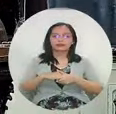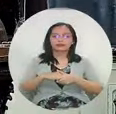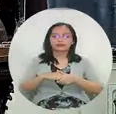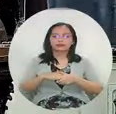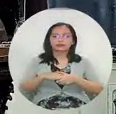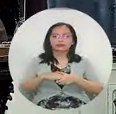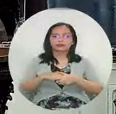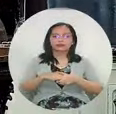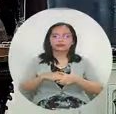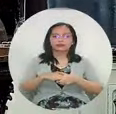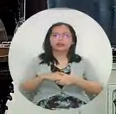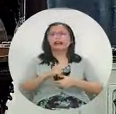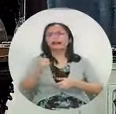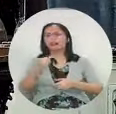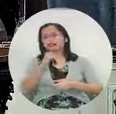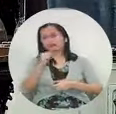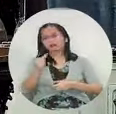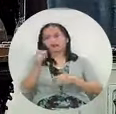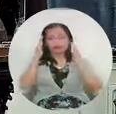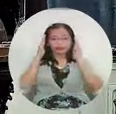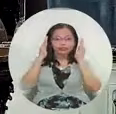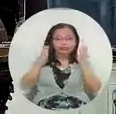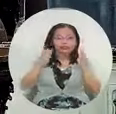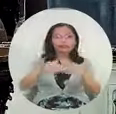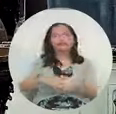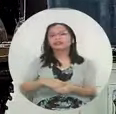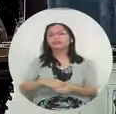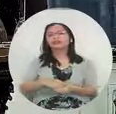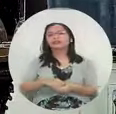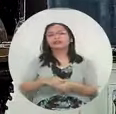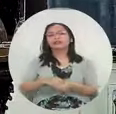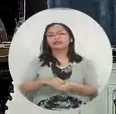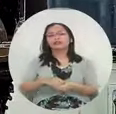Nang uban pag yun, dili maminaw.